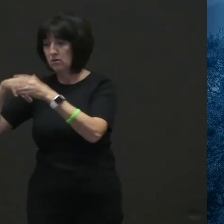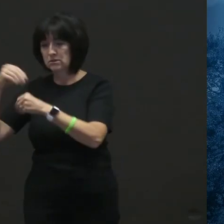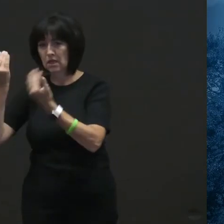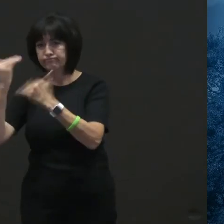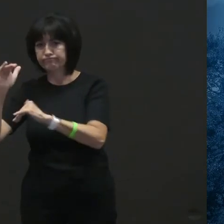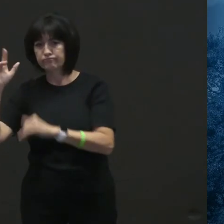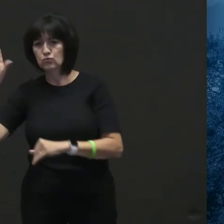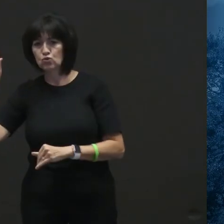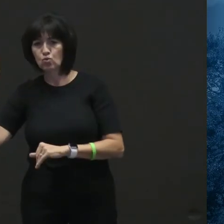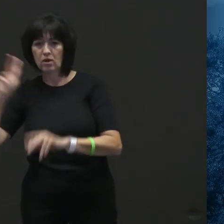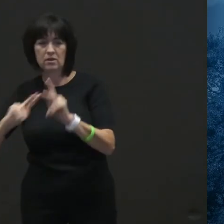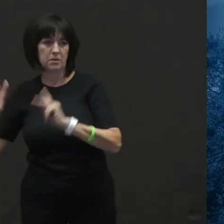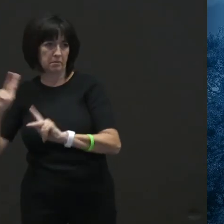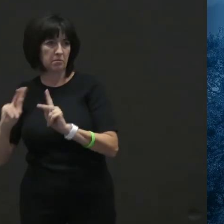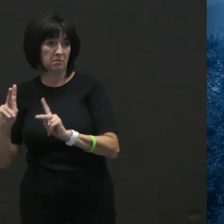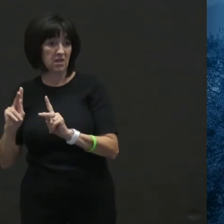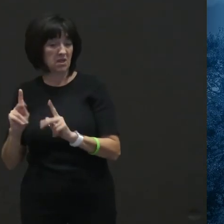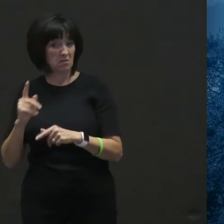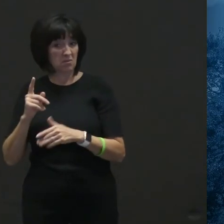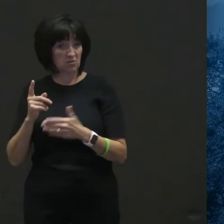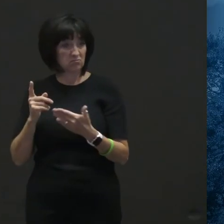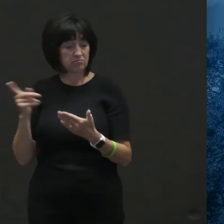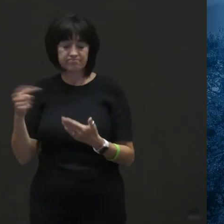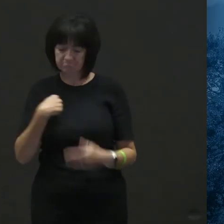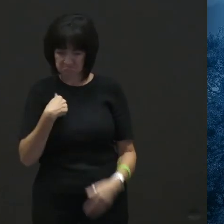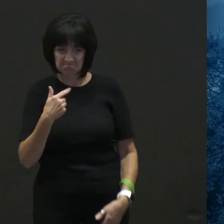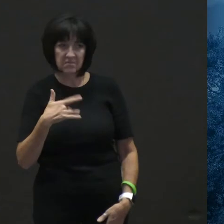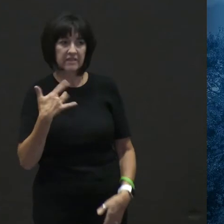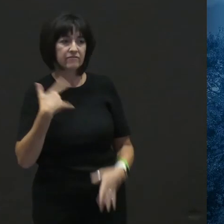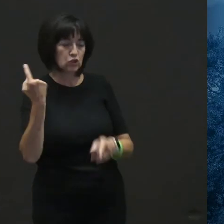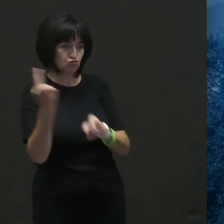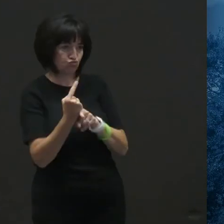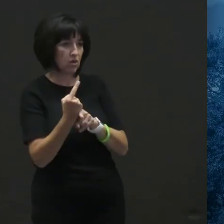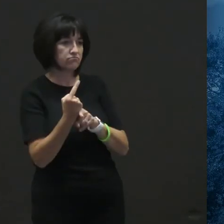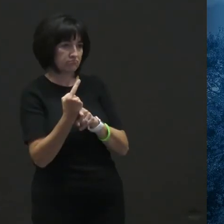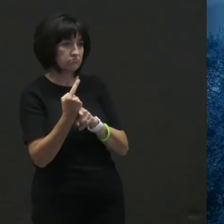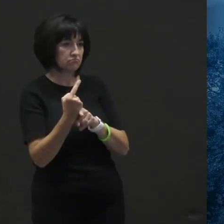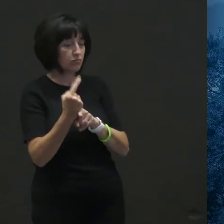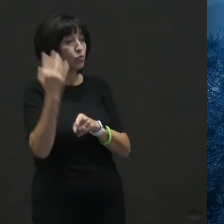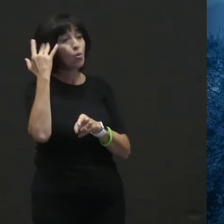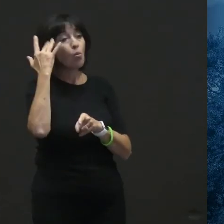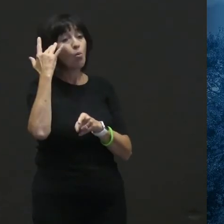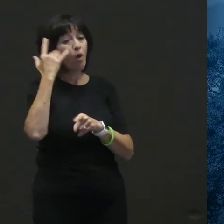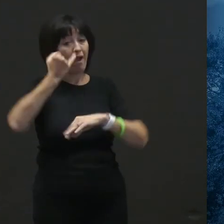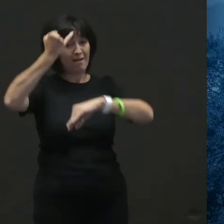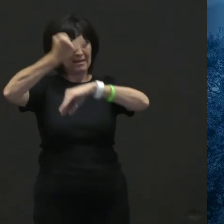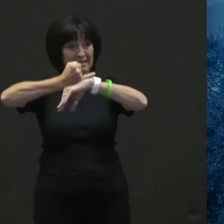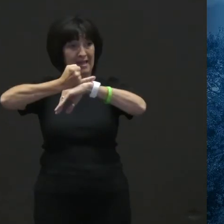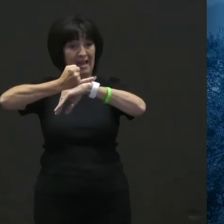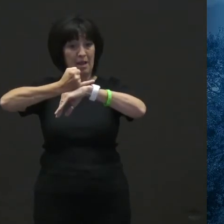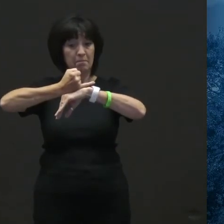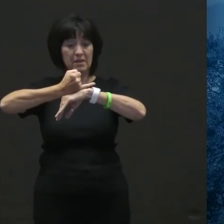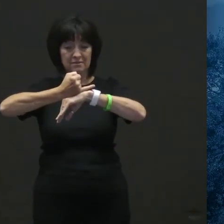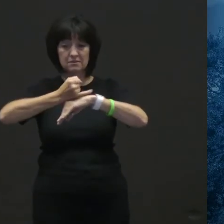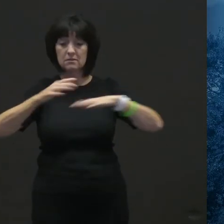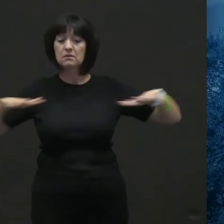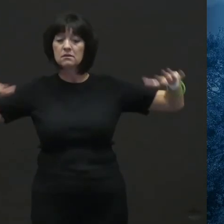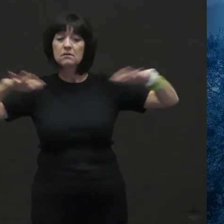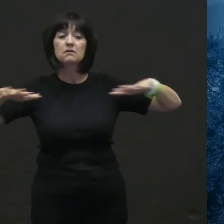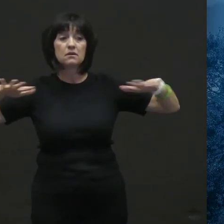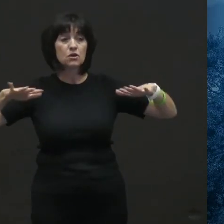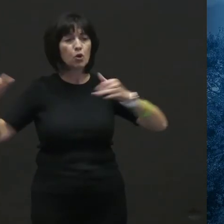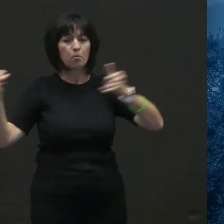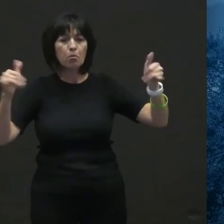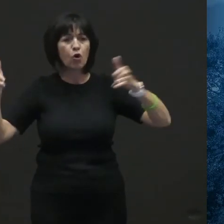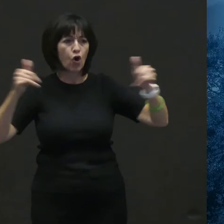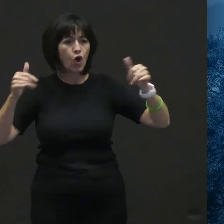seen across the country, which is off-campus parties that get out of control. Alcohol's involved, more than 20